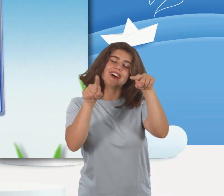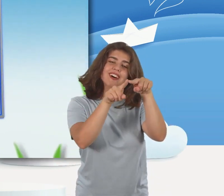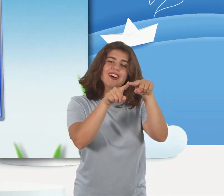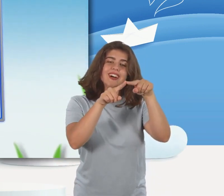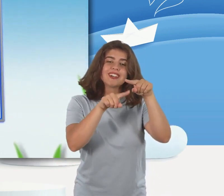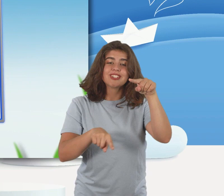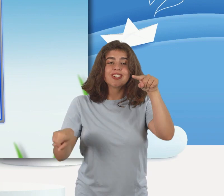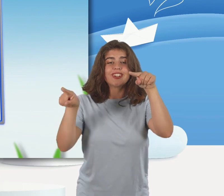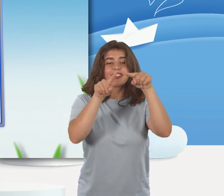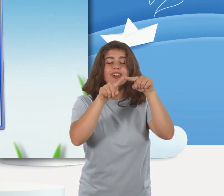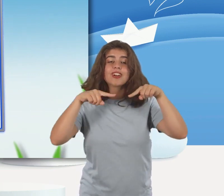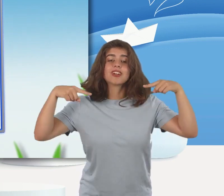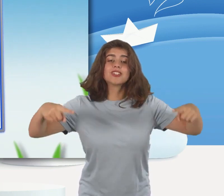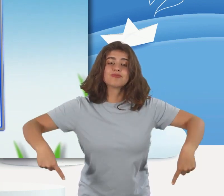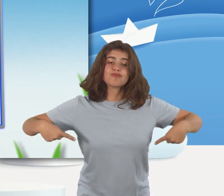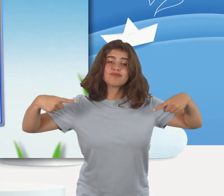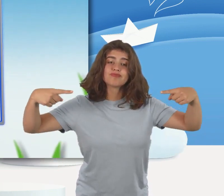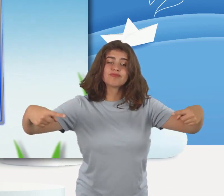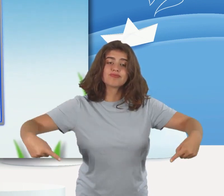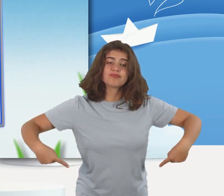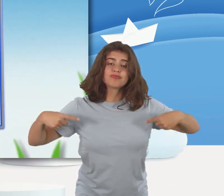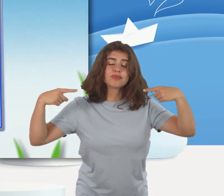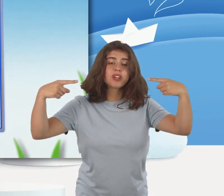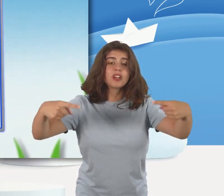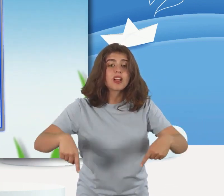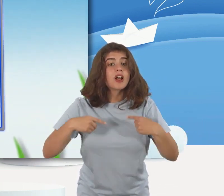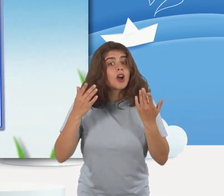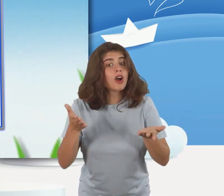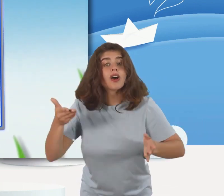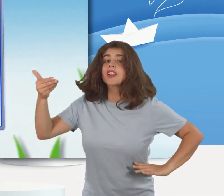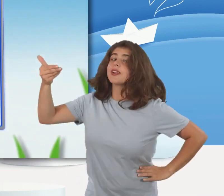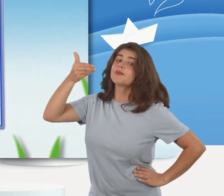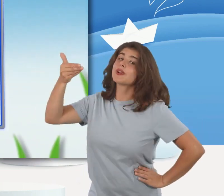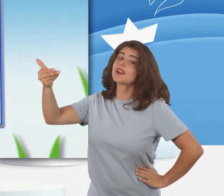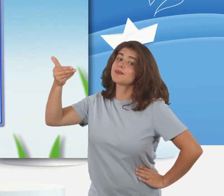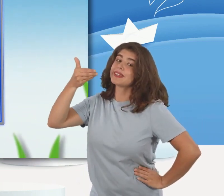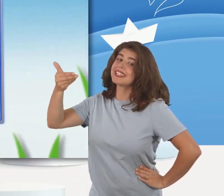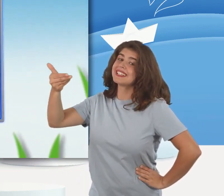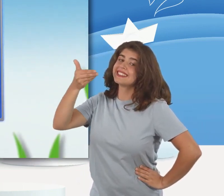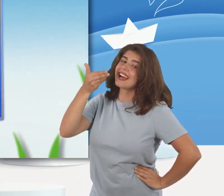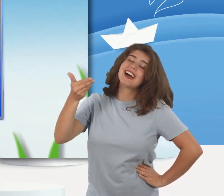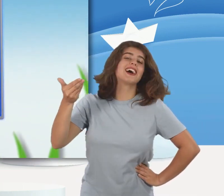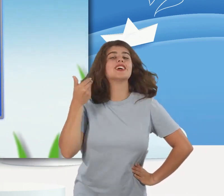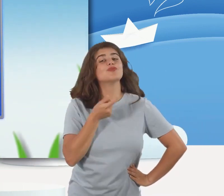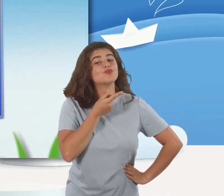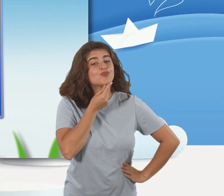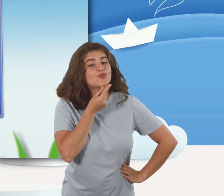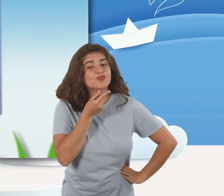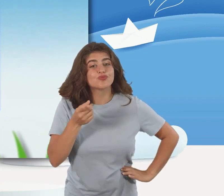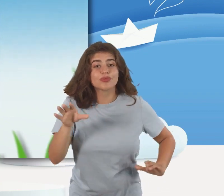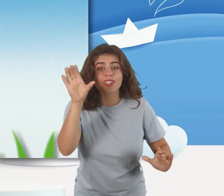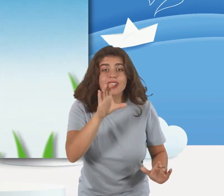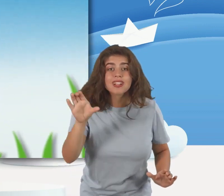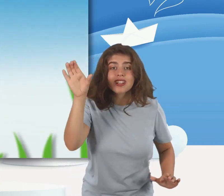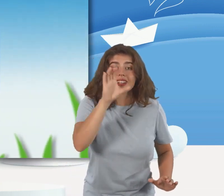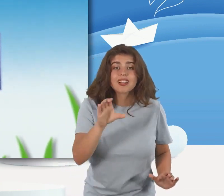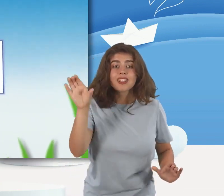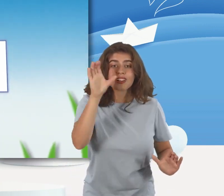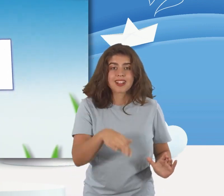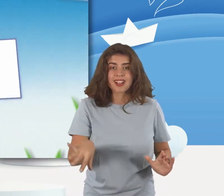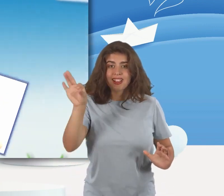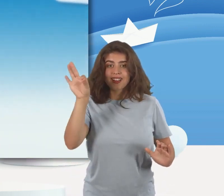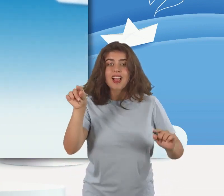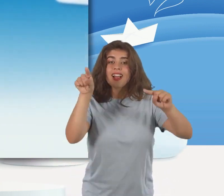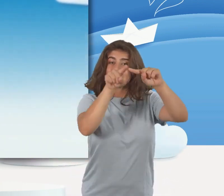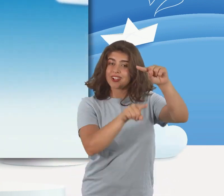circle, circle, circle. I'm round and round like a wheel and a pizza. Have you ever